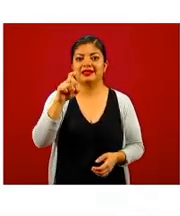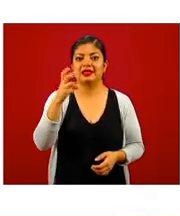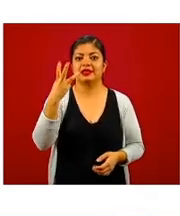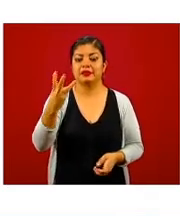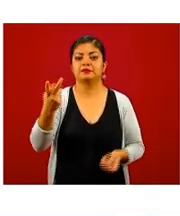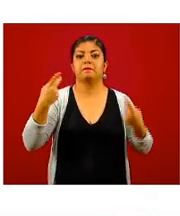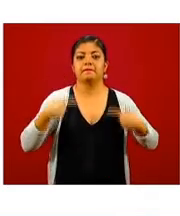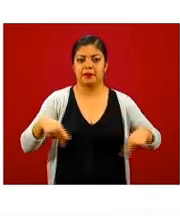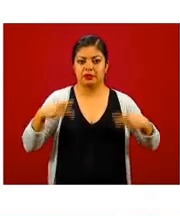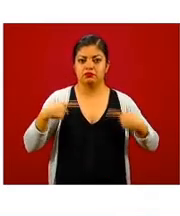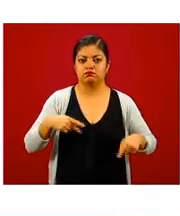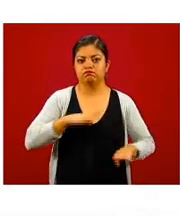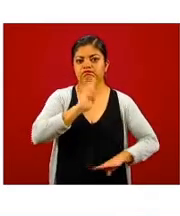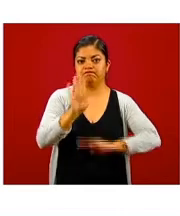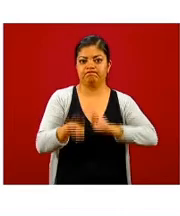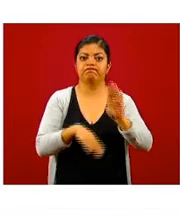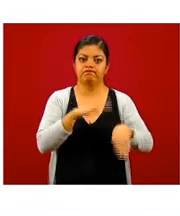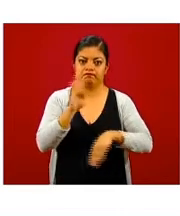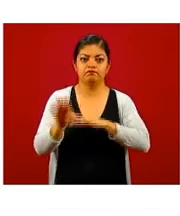Unfortunately,